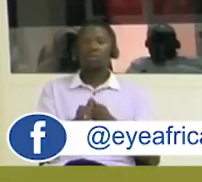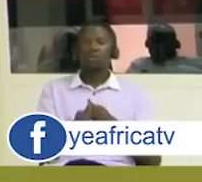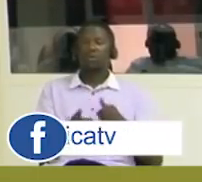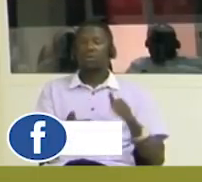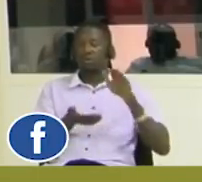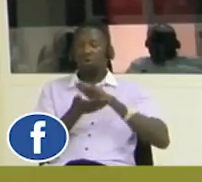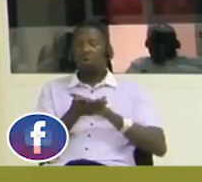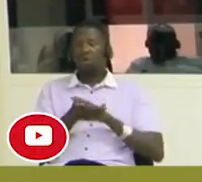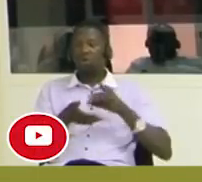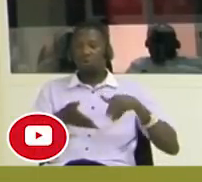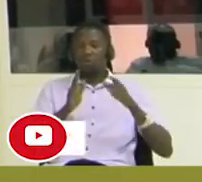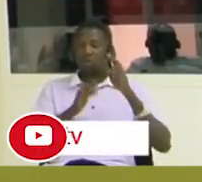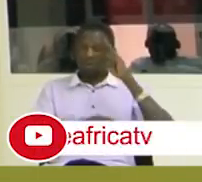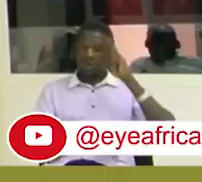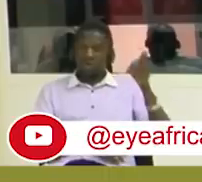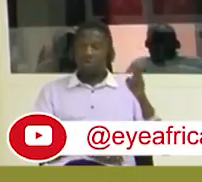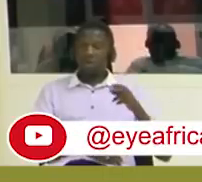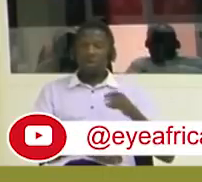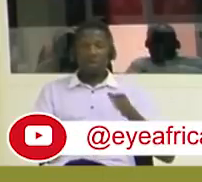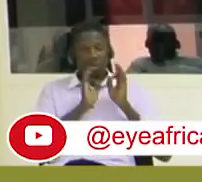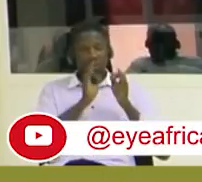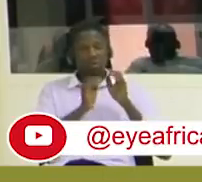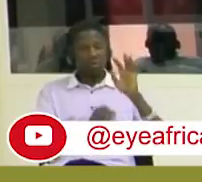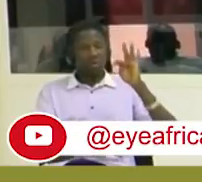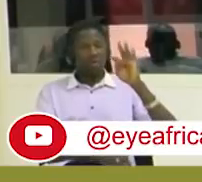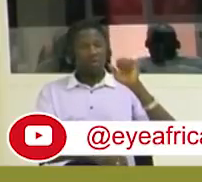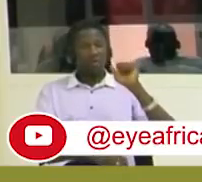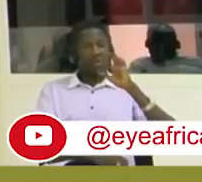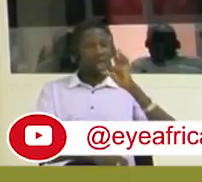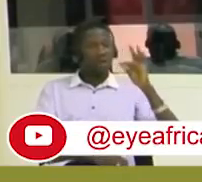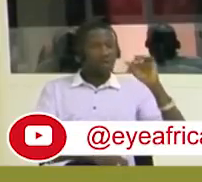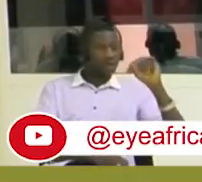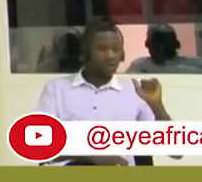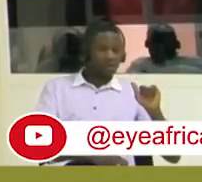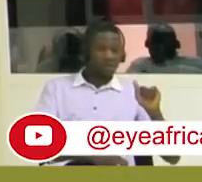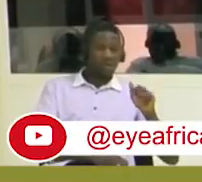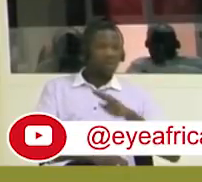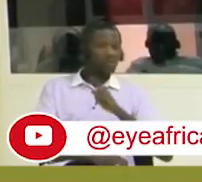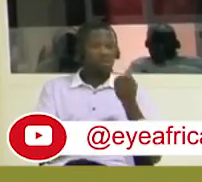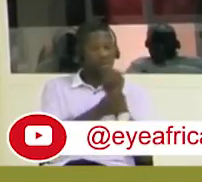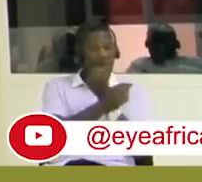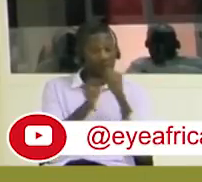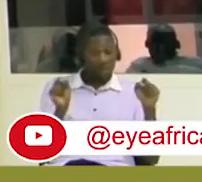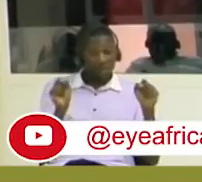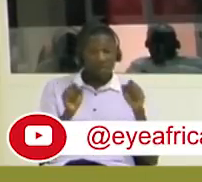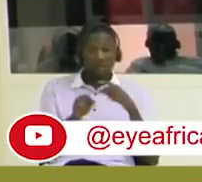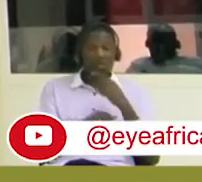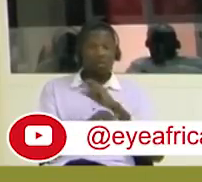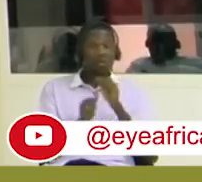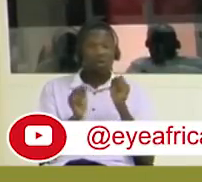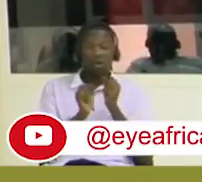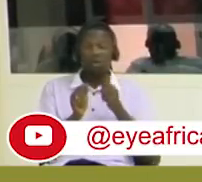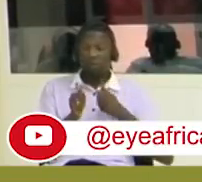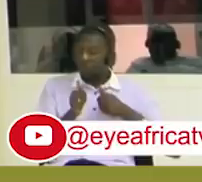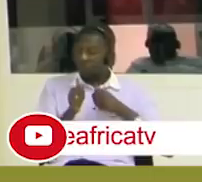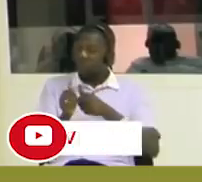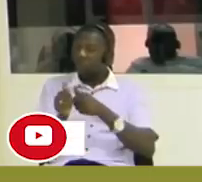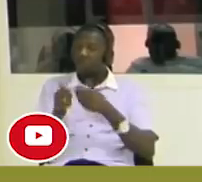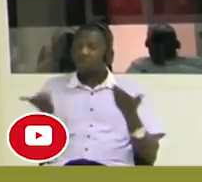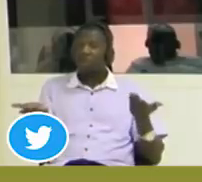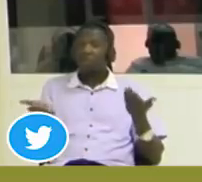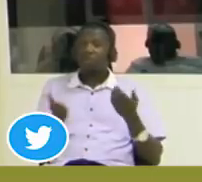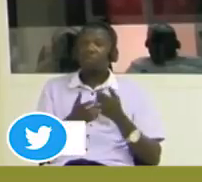way home, I said to Fati, it's not safe as he is without an orderly.